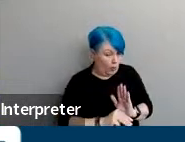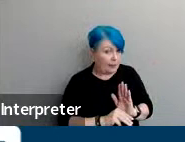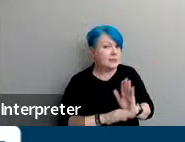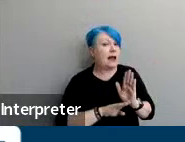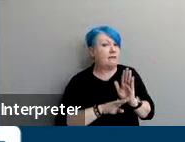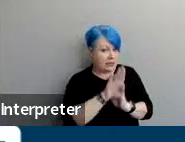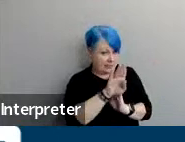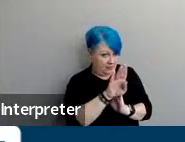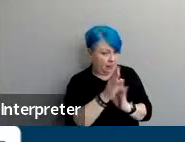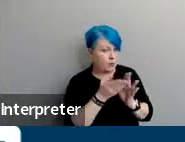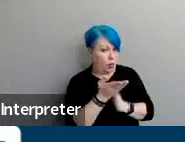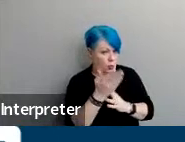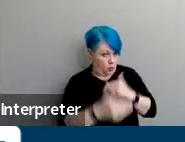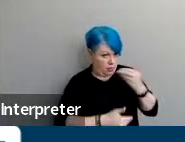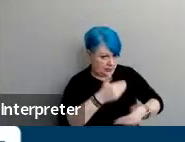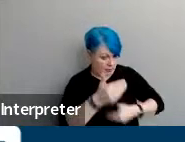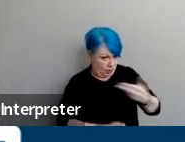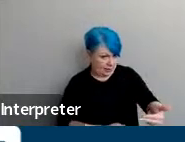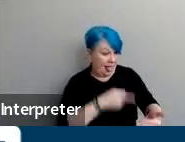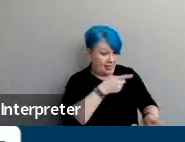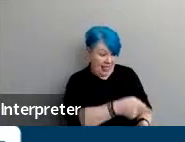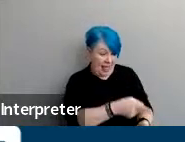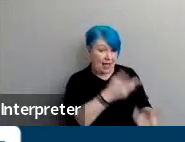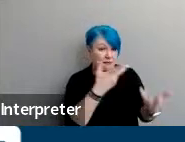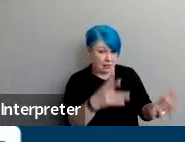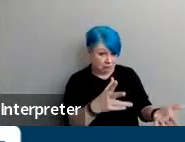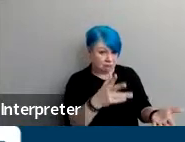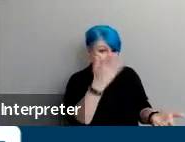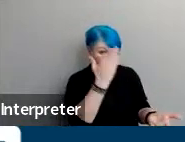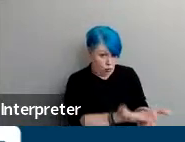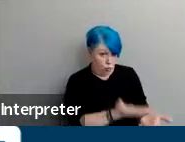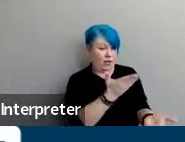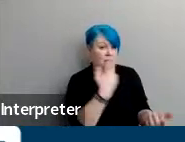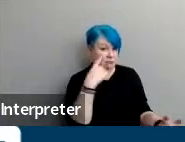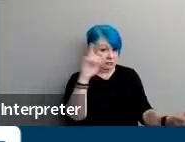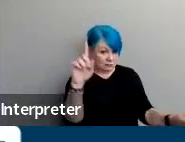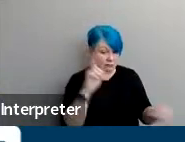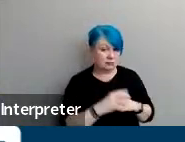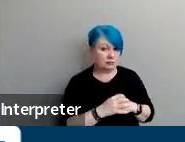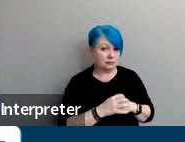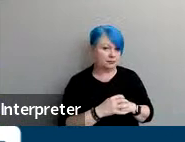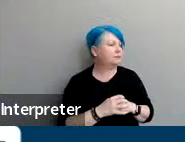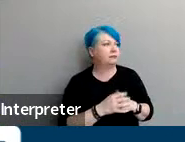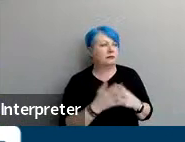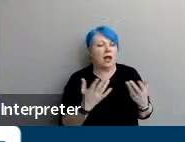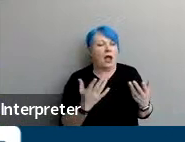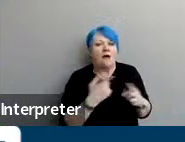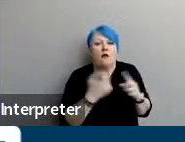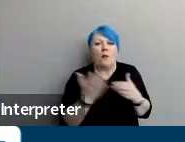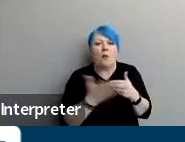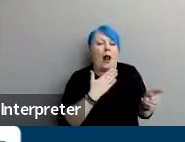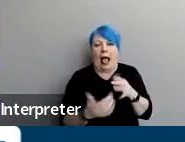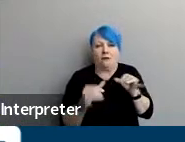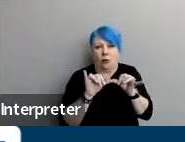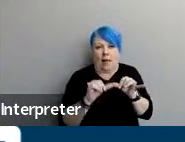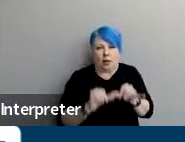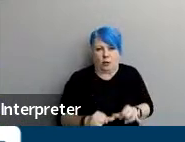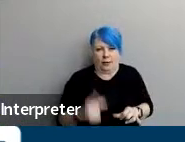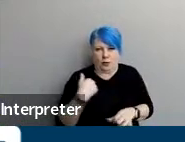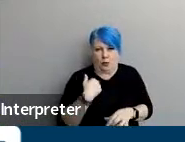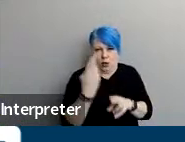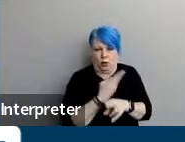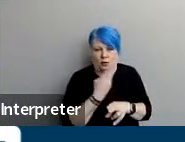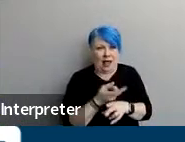this that have been proven to be effective based upon whatever measures we're using. People wouldn't